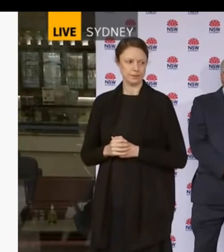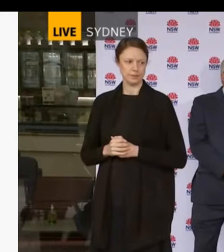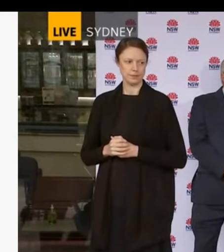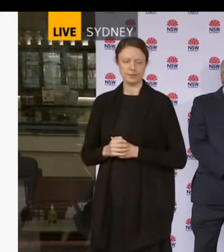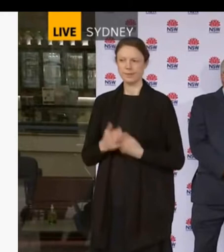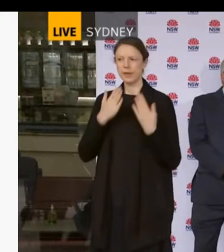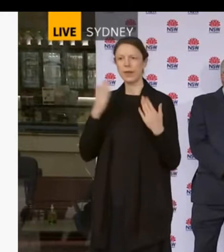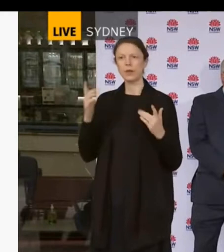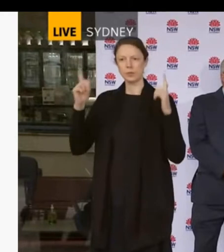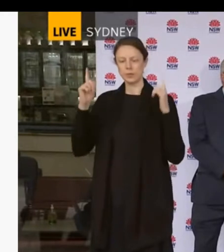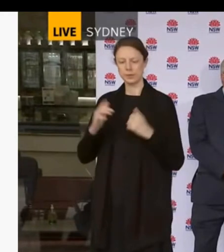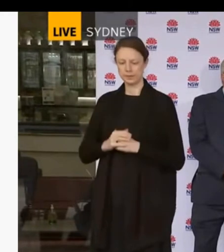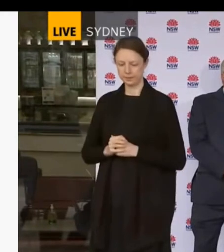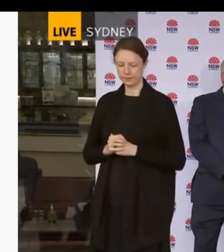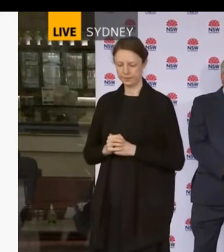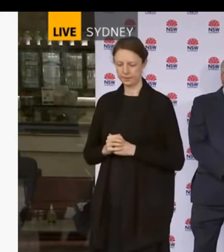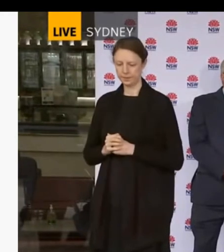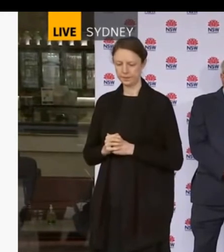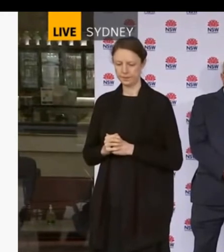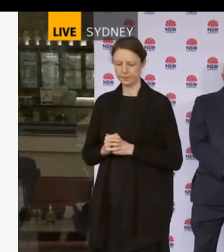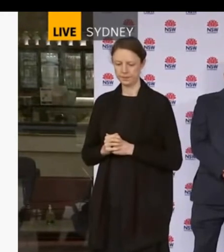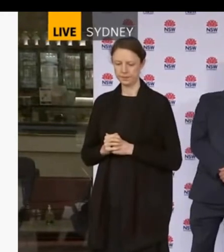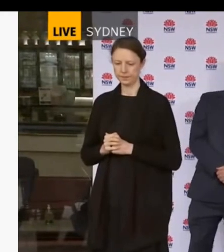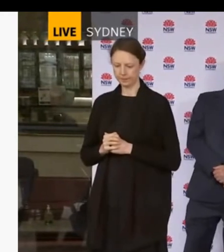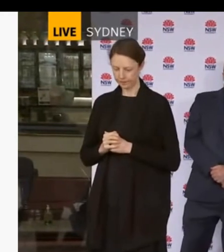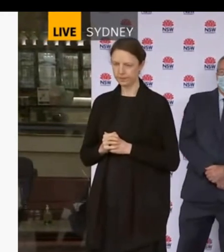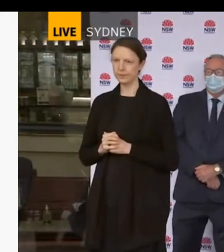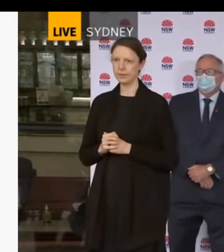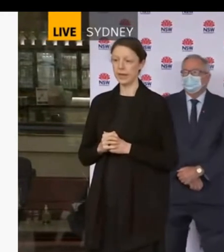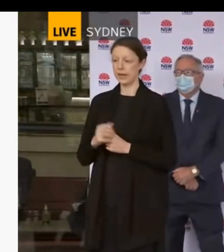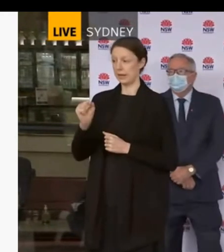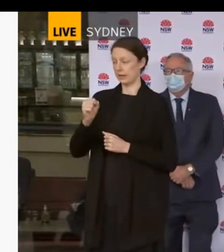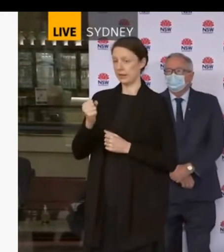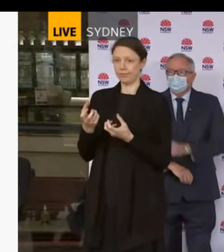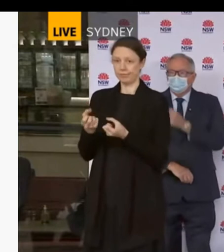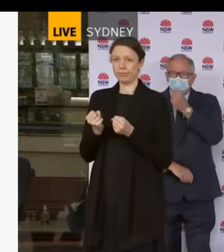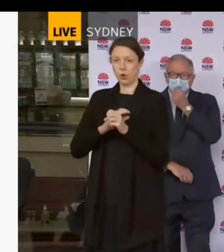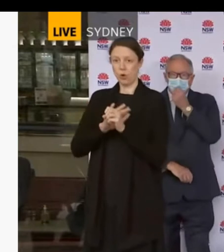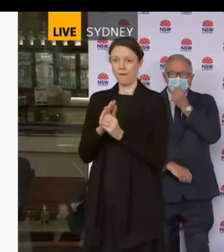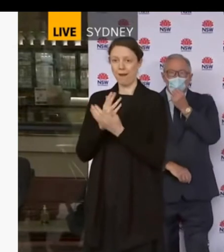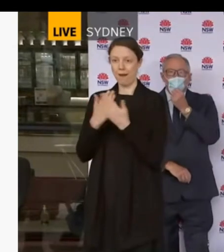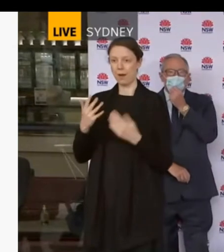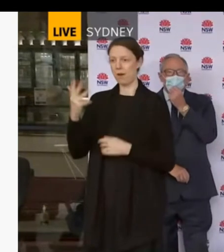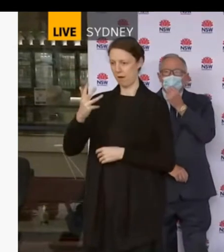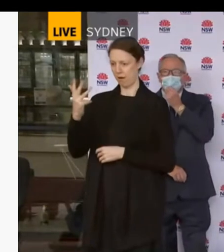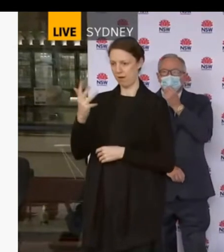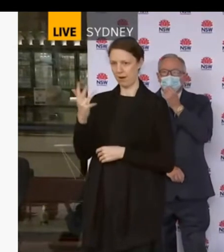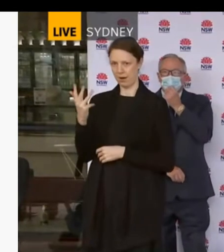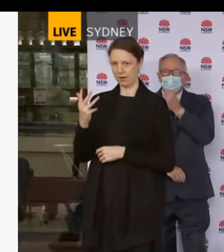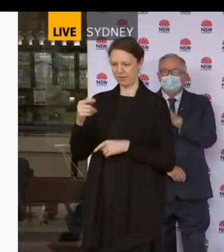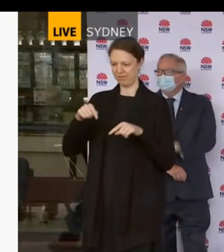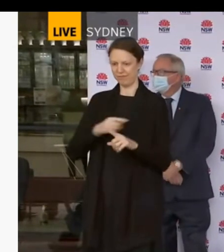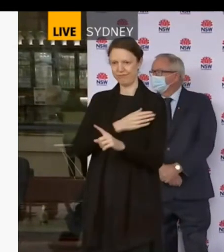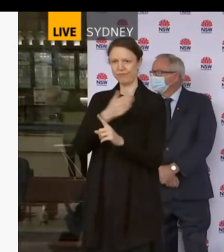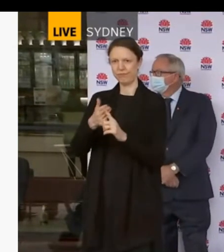Thank you, Premier. So as the Premier has indicated, we have had 19 locally acquired cases of COVID in the 24